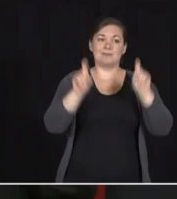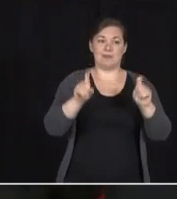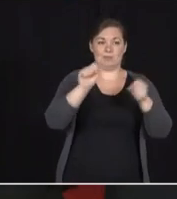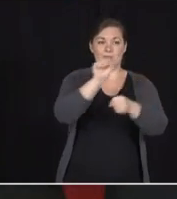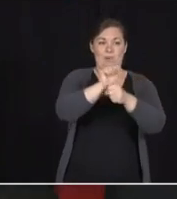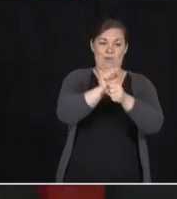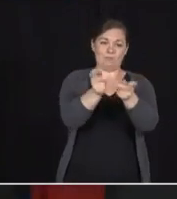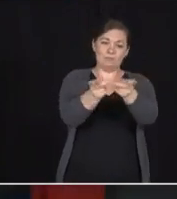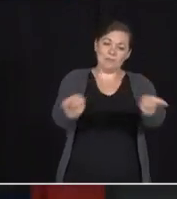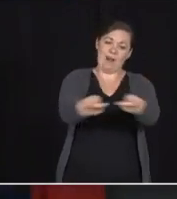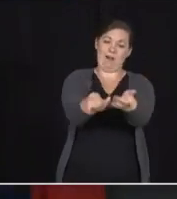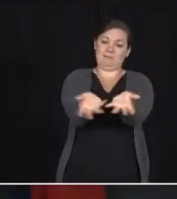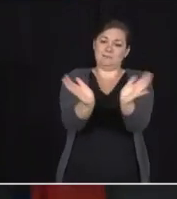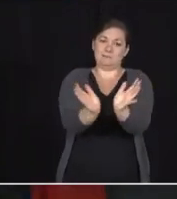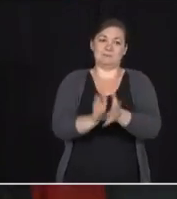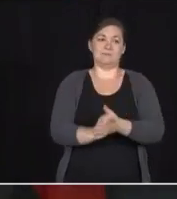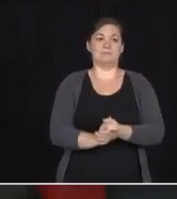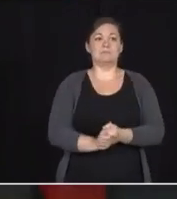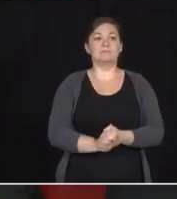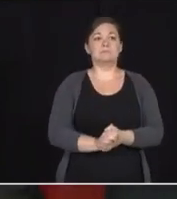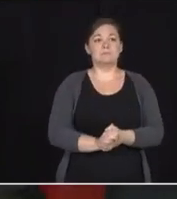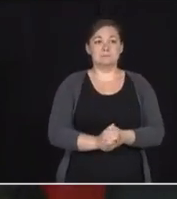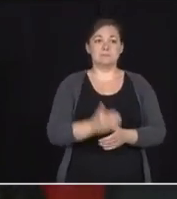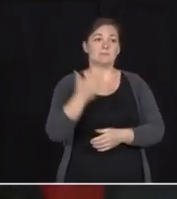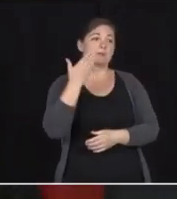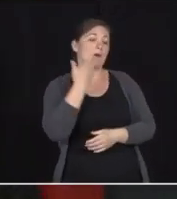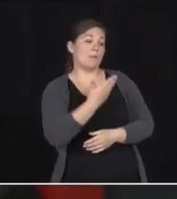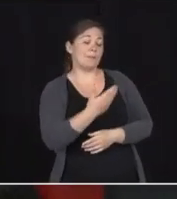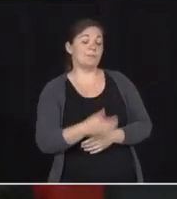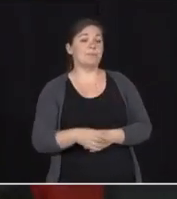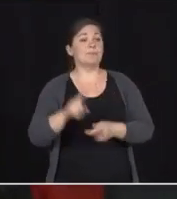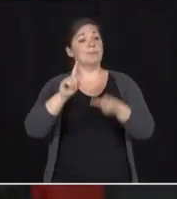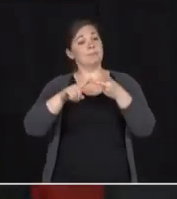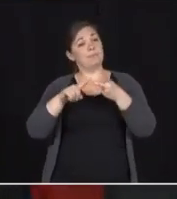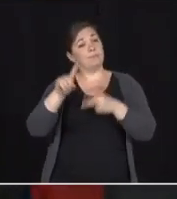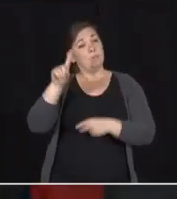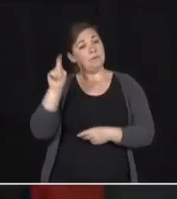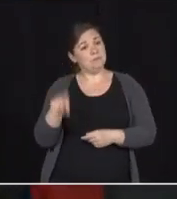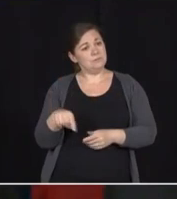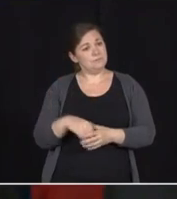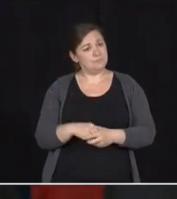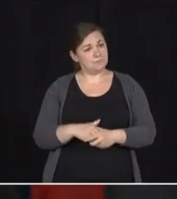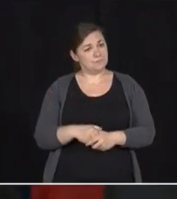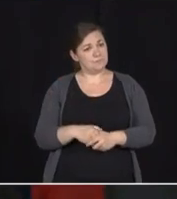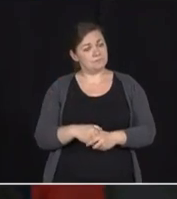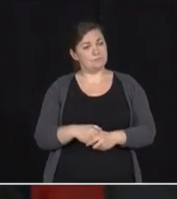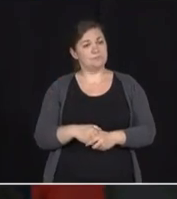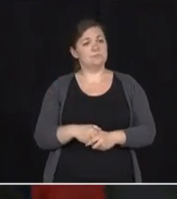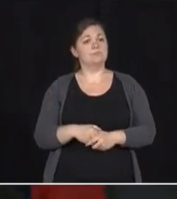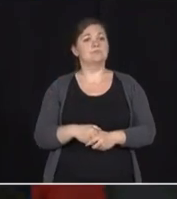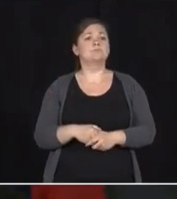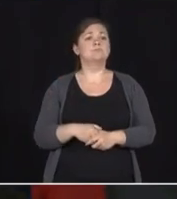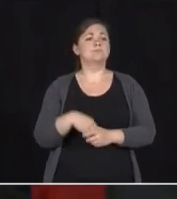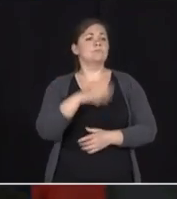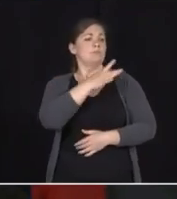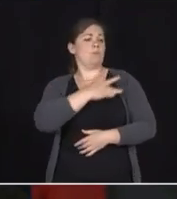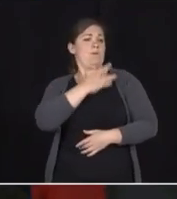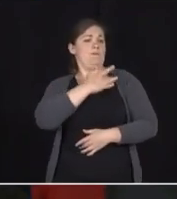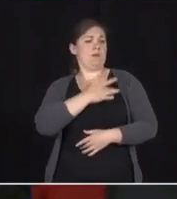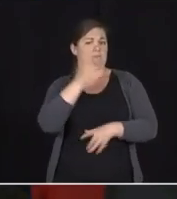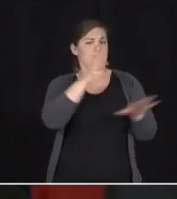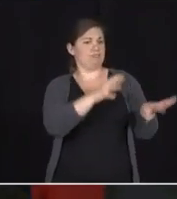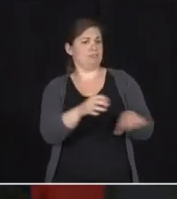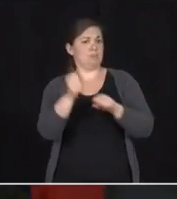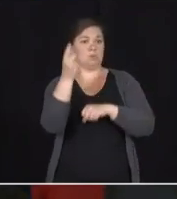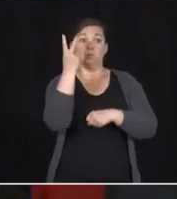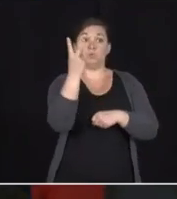Thank you. And I just have a question about the province taking over the management of two long-term care homes. Two long-term care homes will come